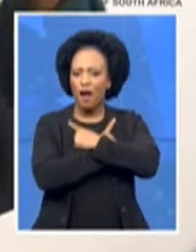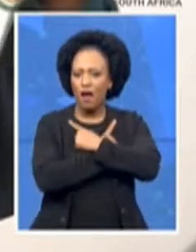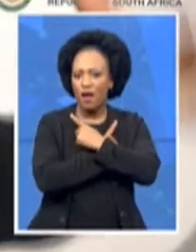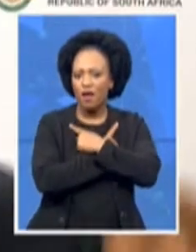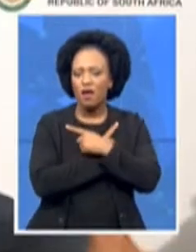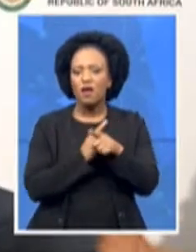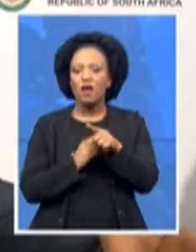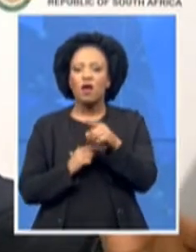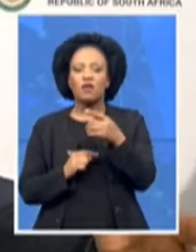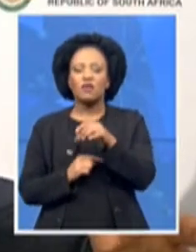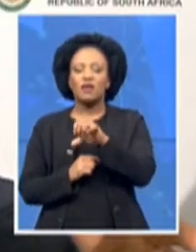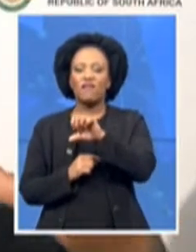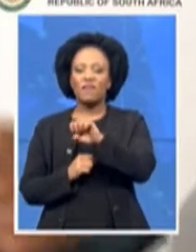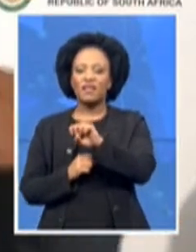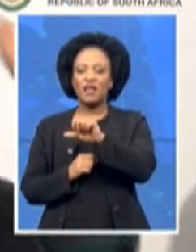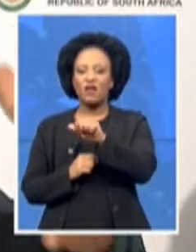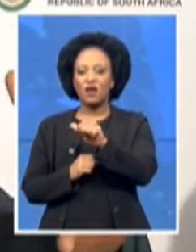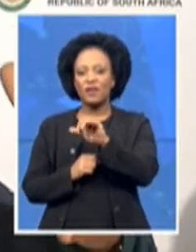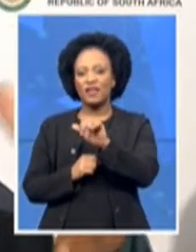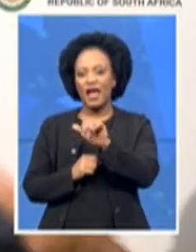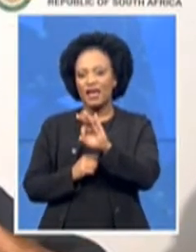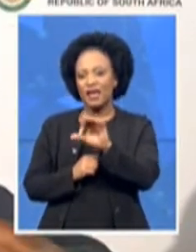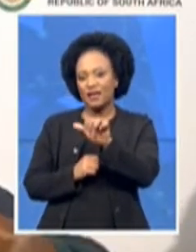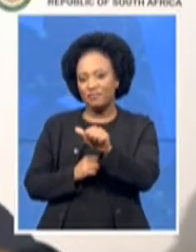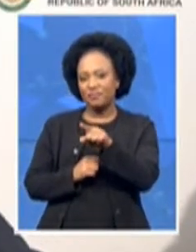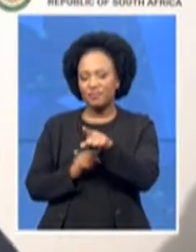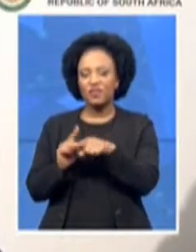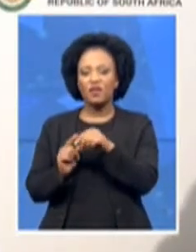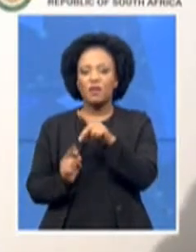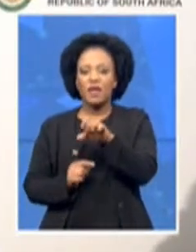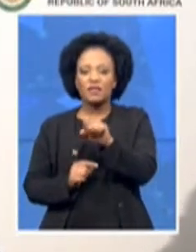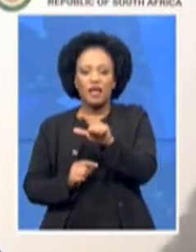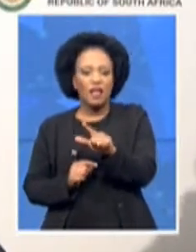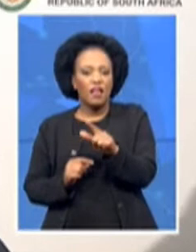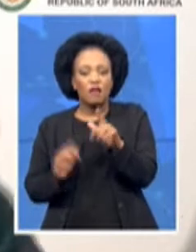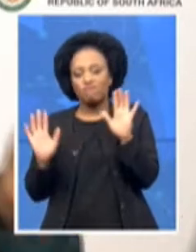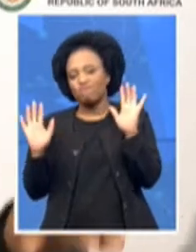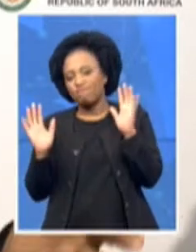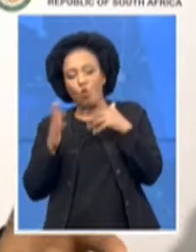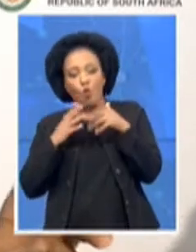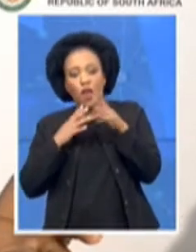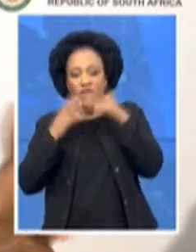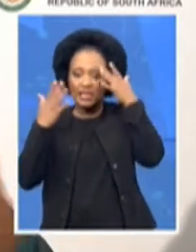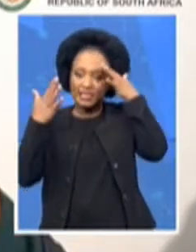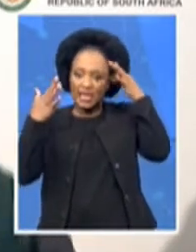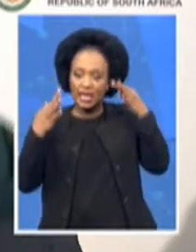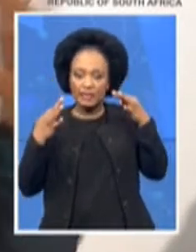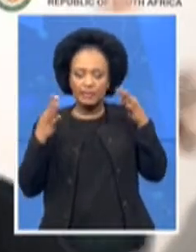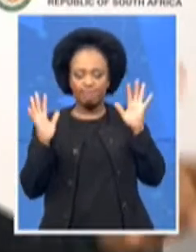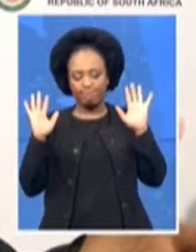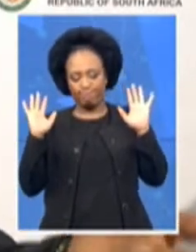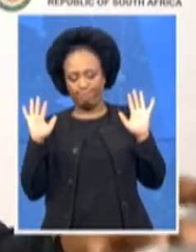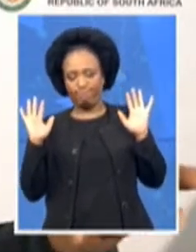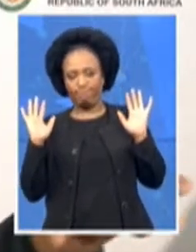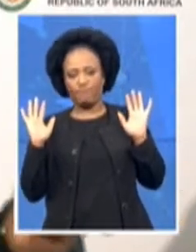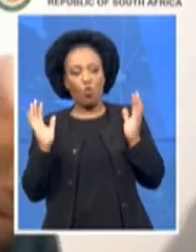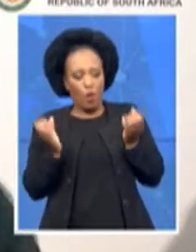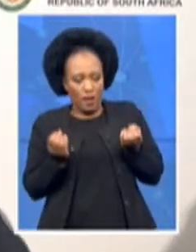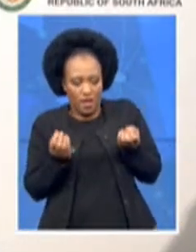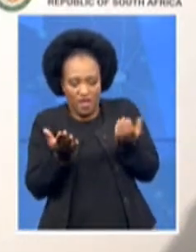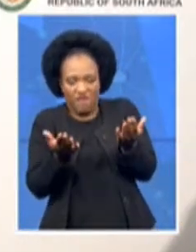whether it's Cricket South Africa, whoever makes that decision, we will provide the facility to say, here it